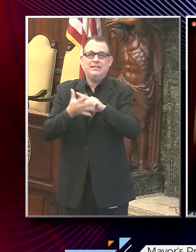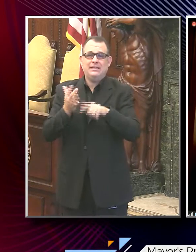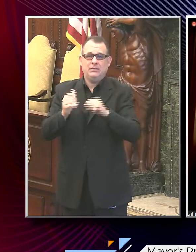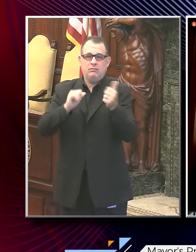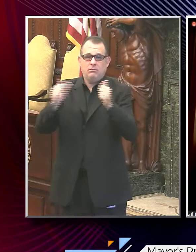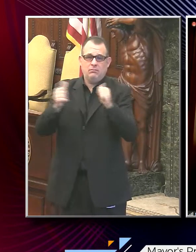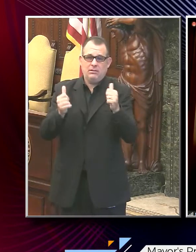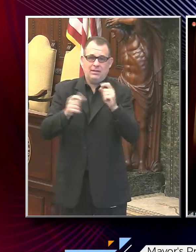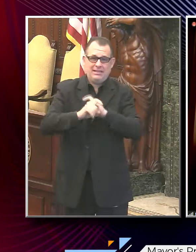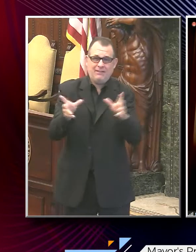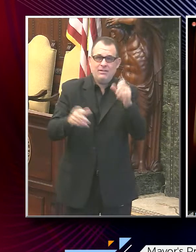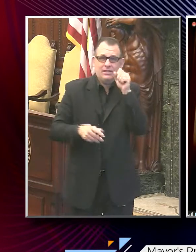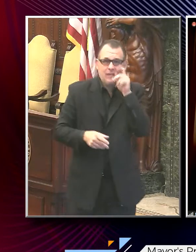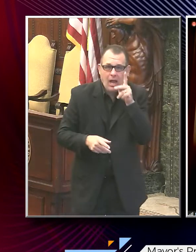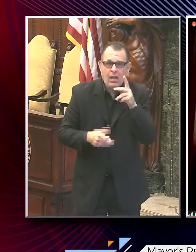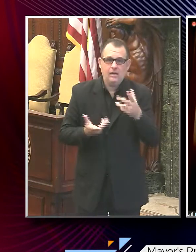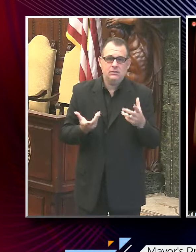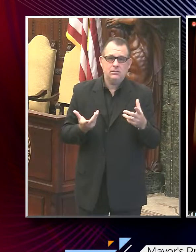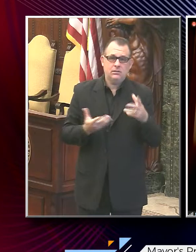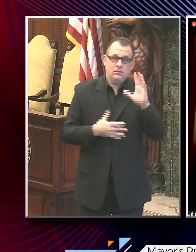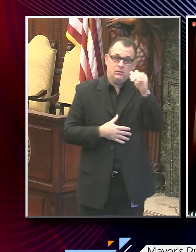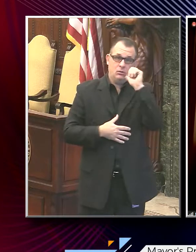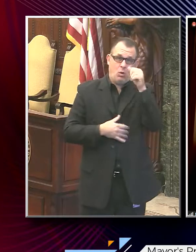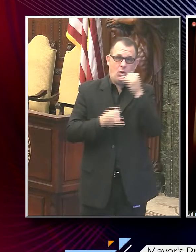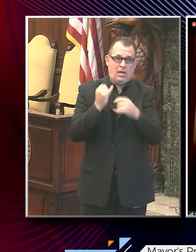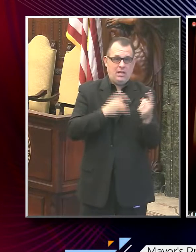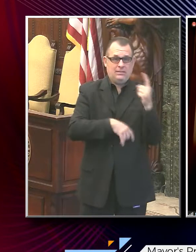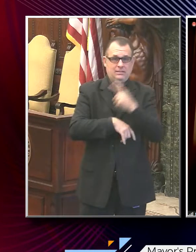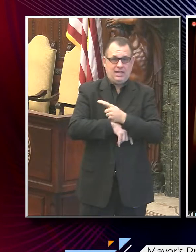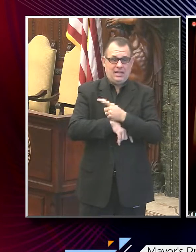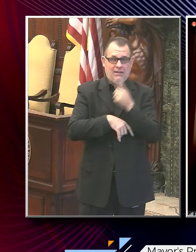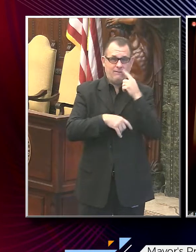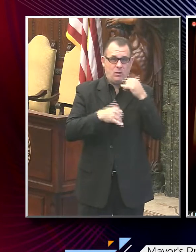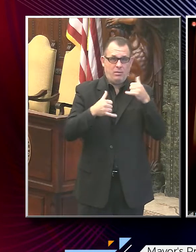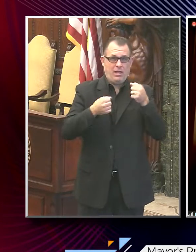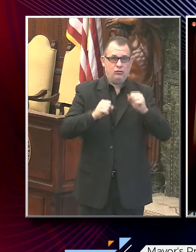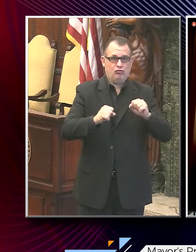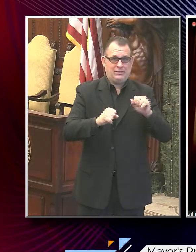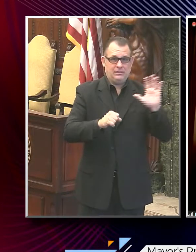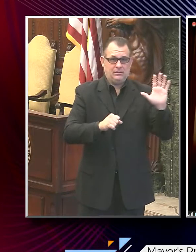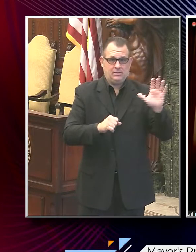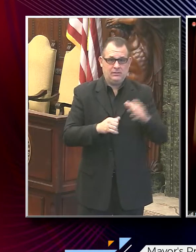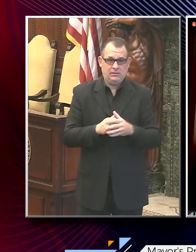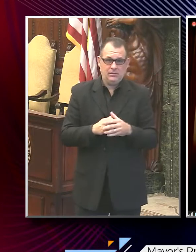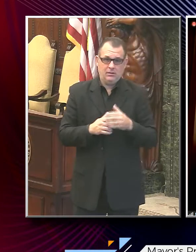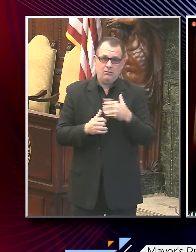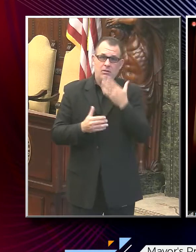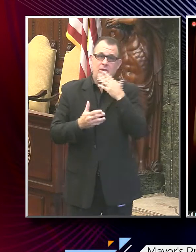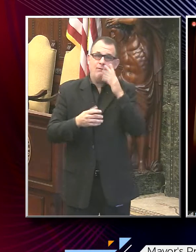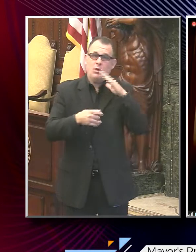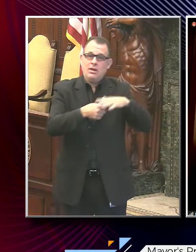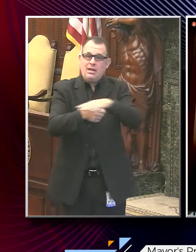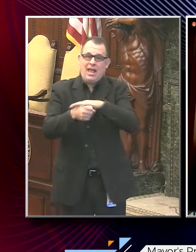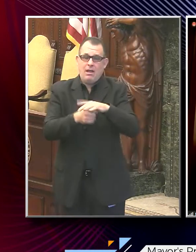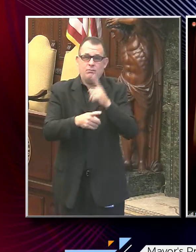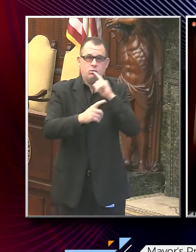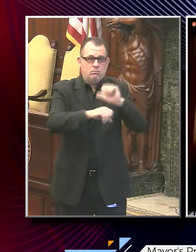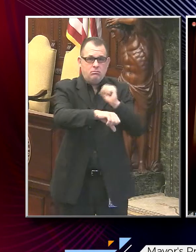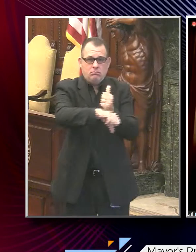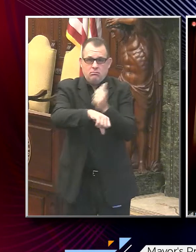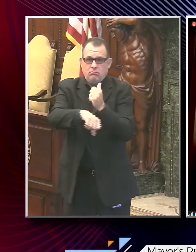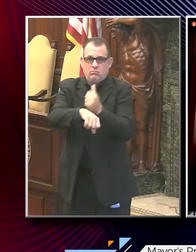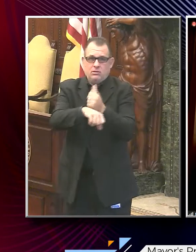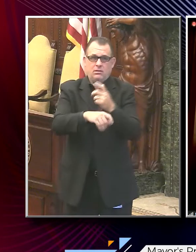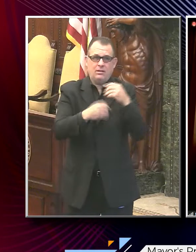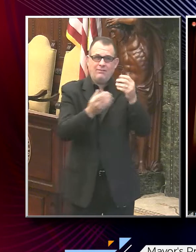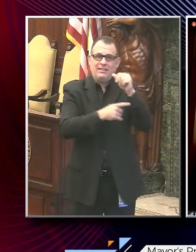children. Tomorrow marks the last day of play streets, and I'm so grateful to the neighborhood leaders who provided safe space and free meals for our